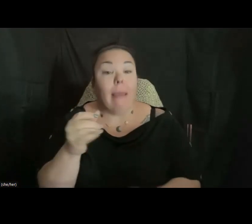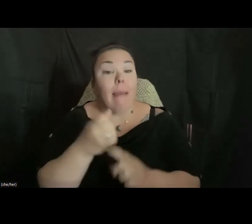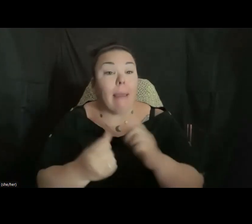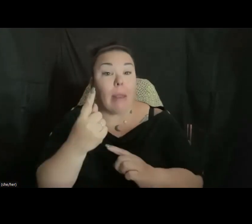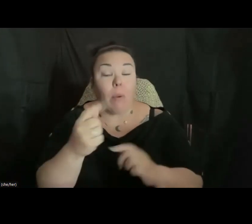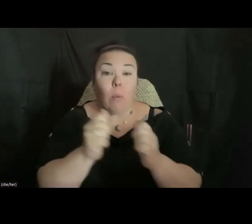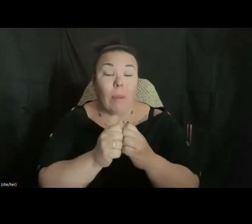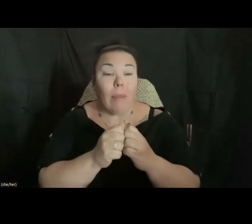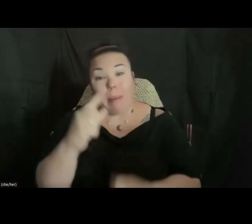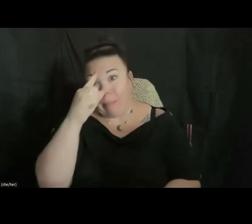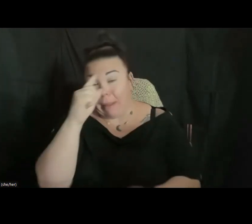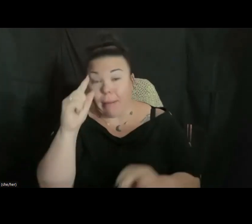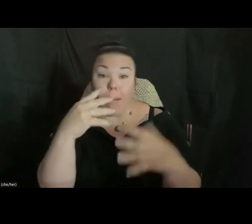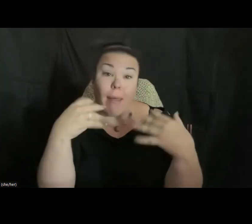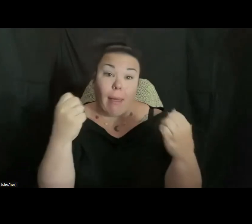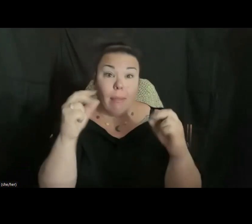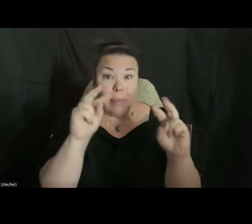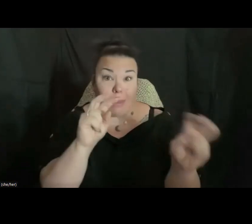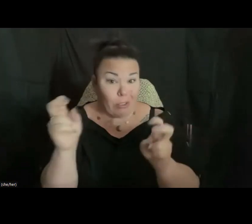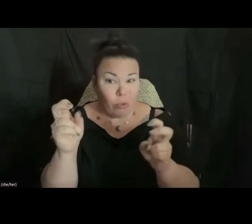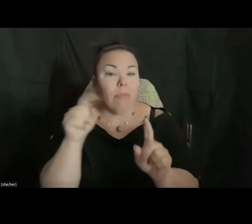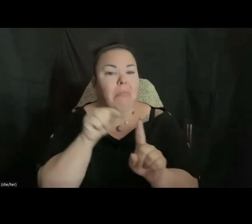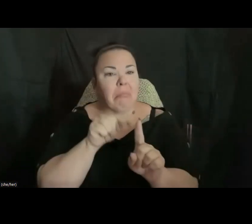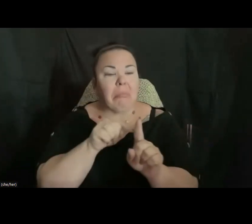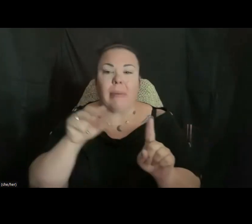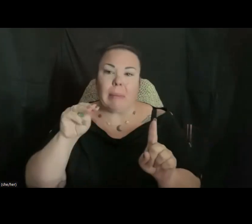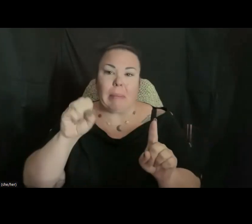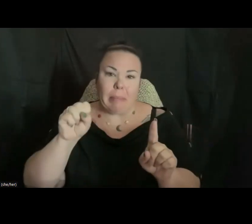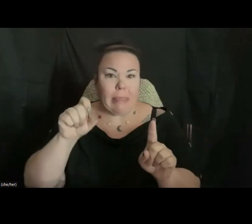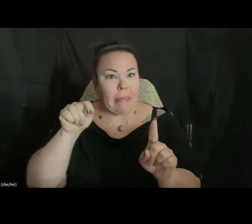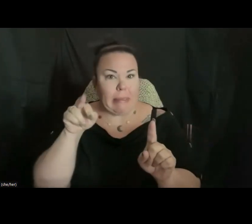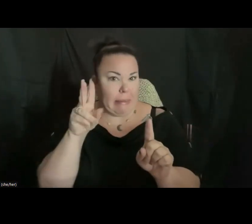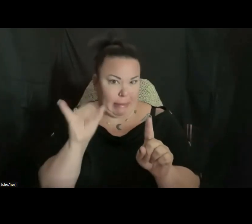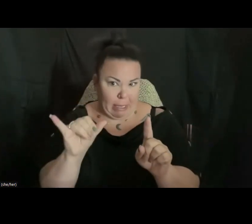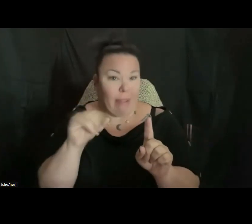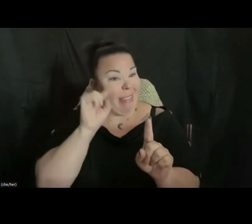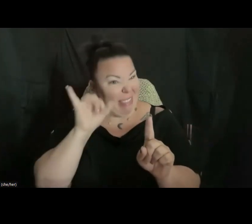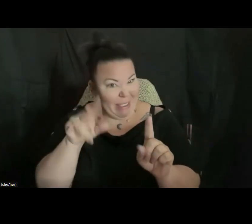health issue, Miss Terry is the person to go to, because she's going to be able to